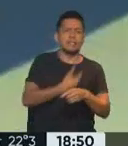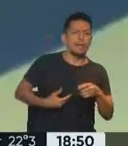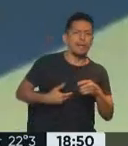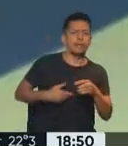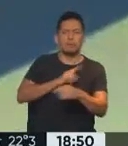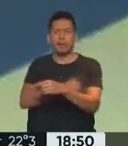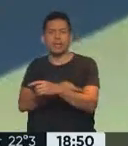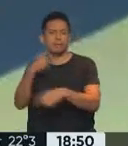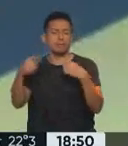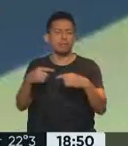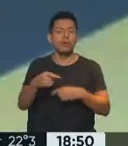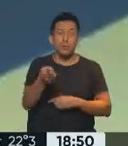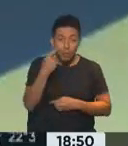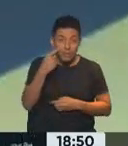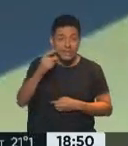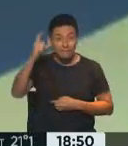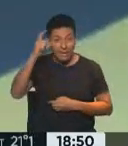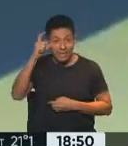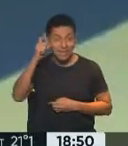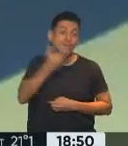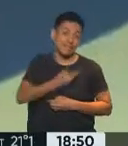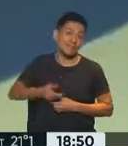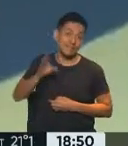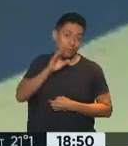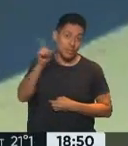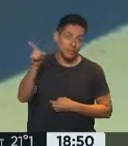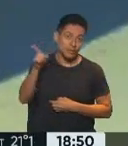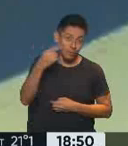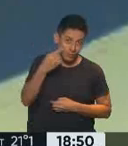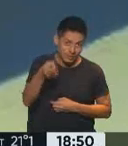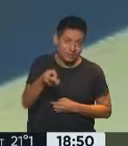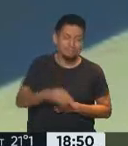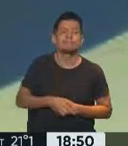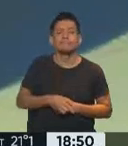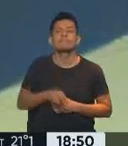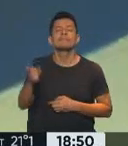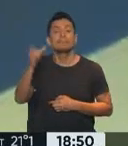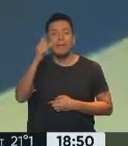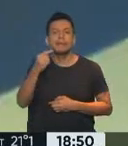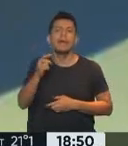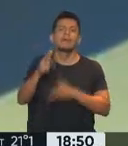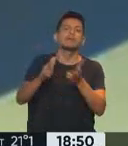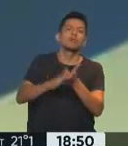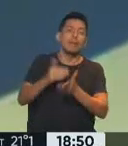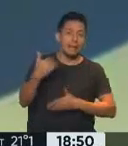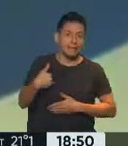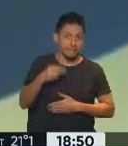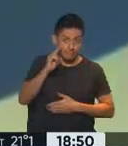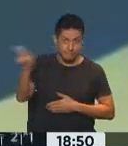Joe Biden lo tienen, lo tienen, ¿no? Presidente de los Estados Unidos, lo tienen, ¿no? Hablo de la Argentina, lo tienen,